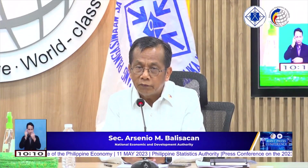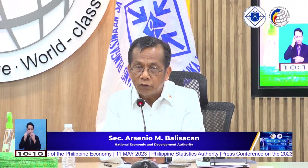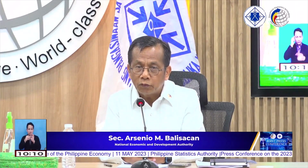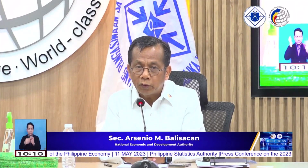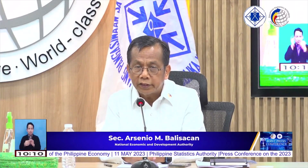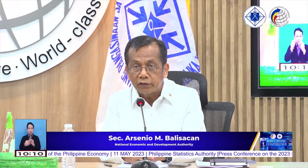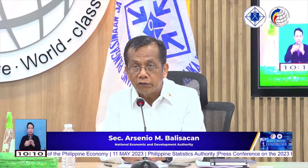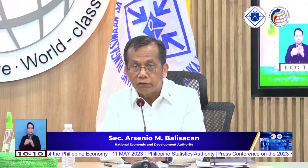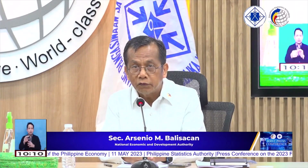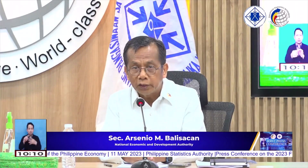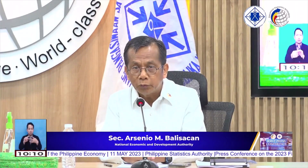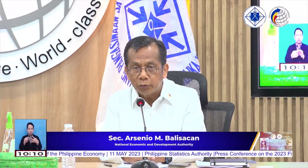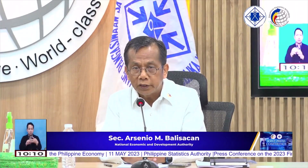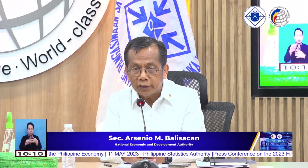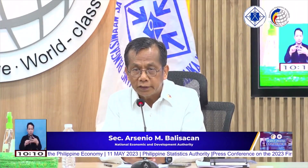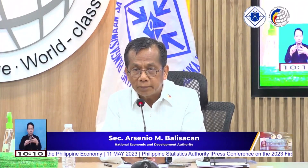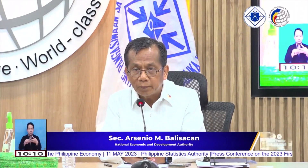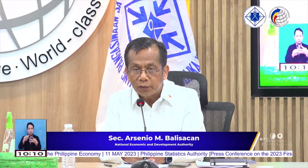fourth quarter of